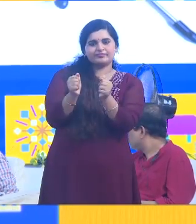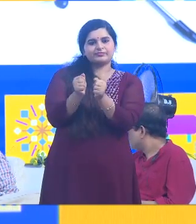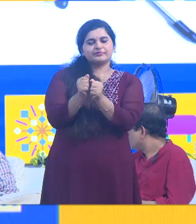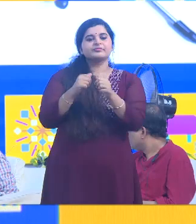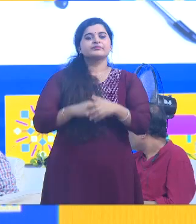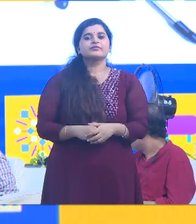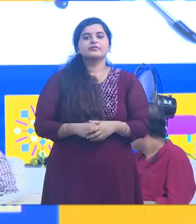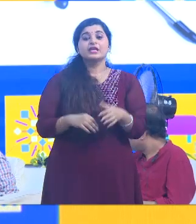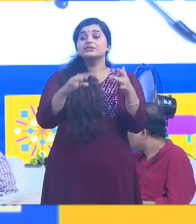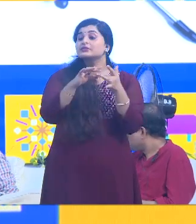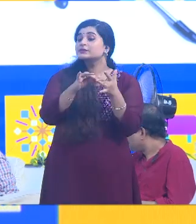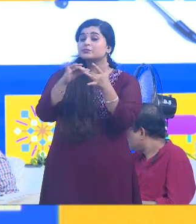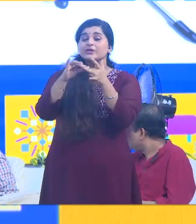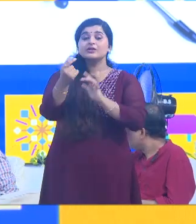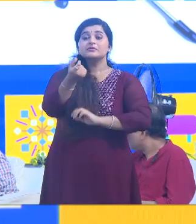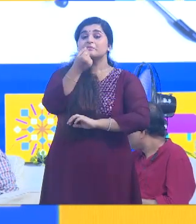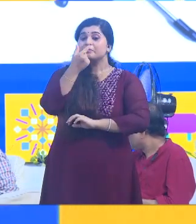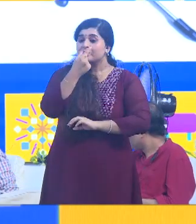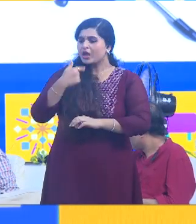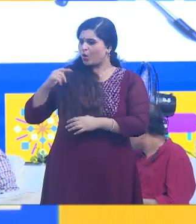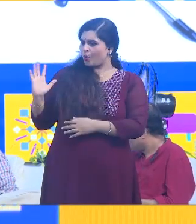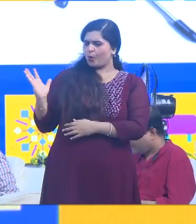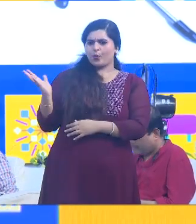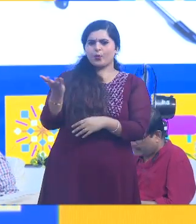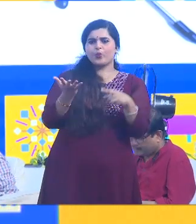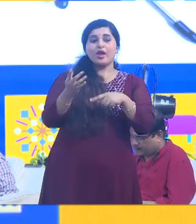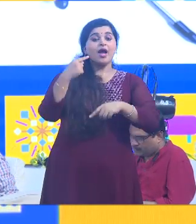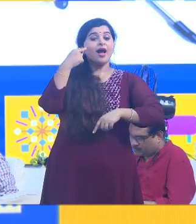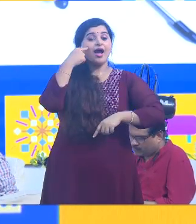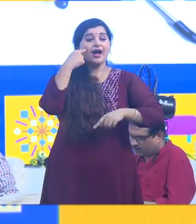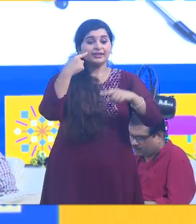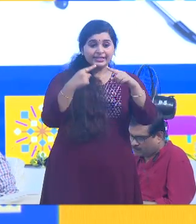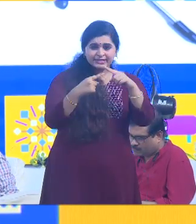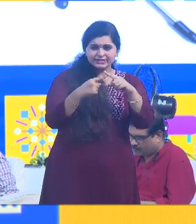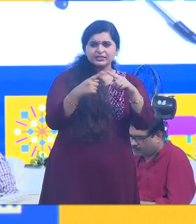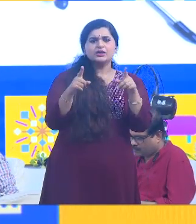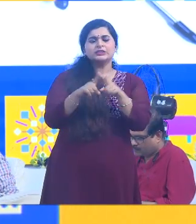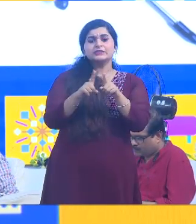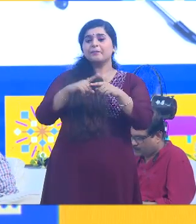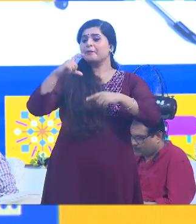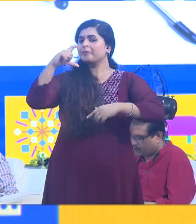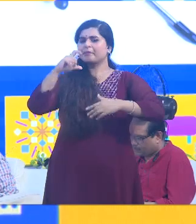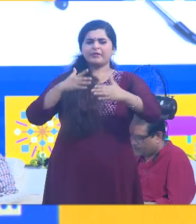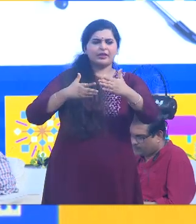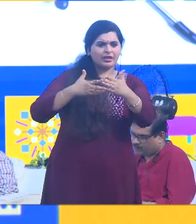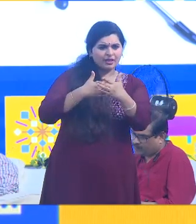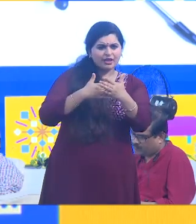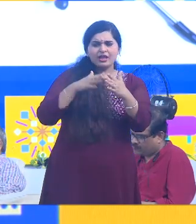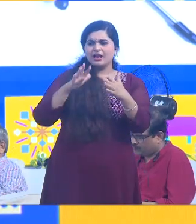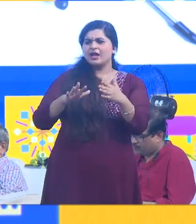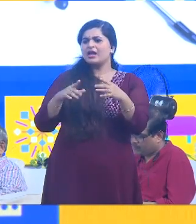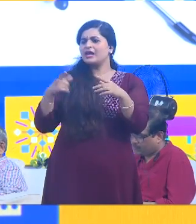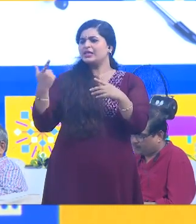Specialty medical services, the IENT care through Ayurveda, IP palliative care for cancer patients through homeopathy, and traditional